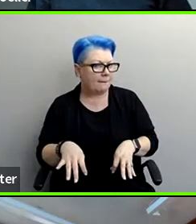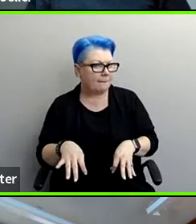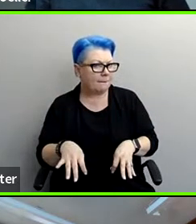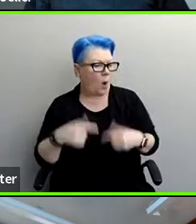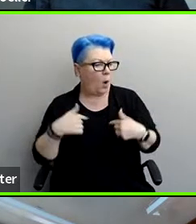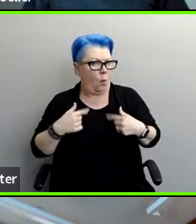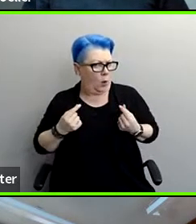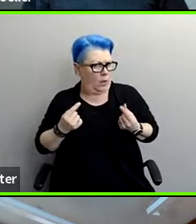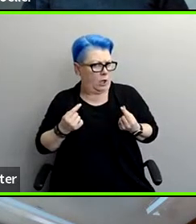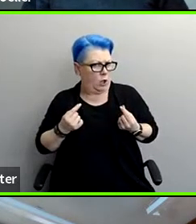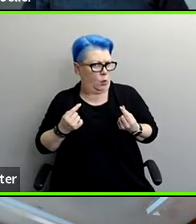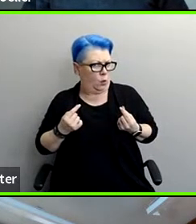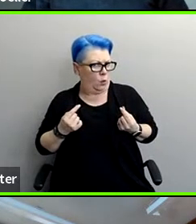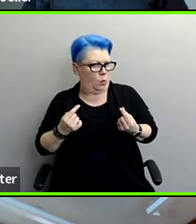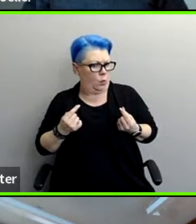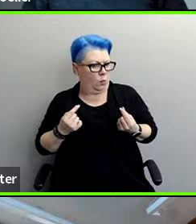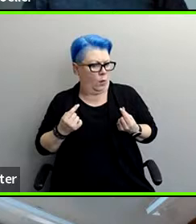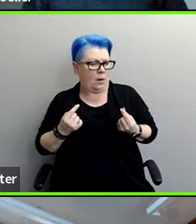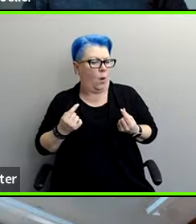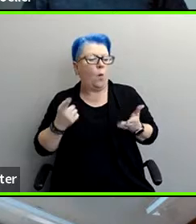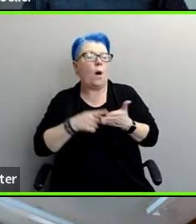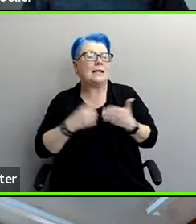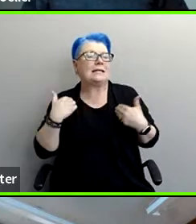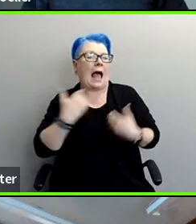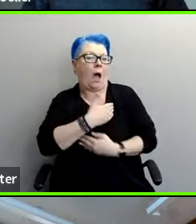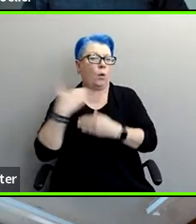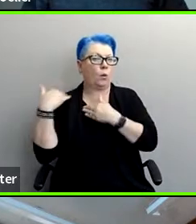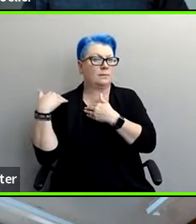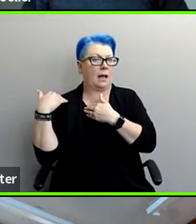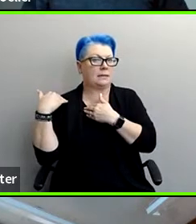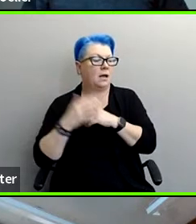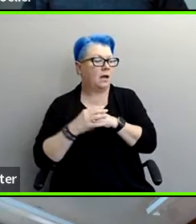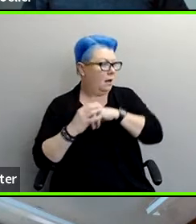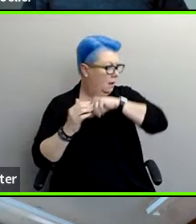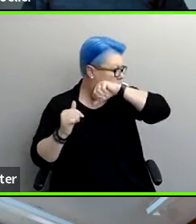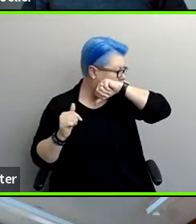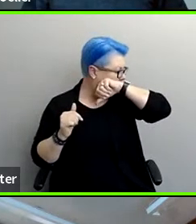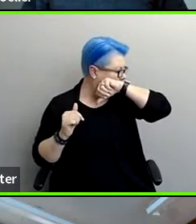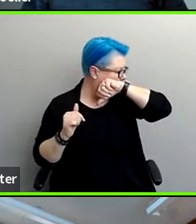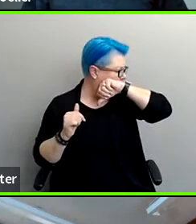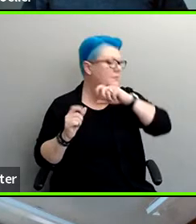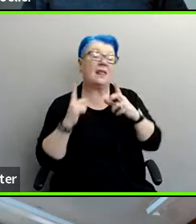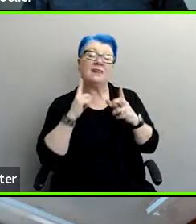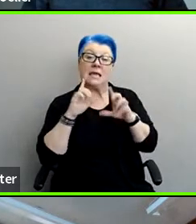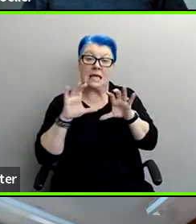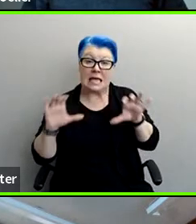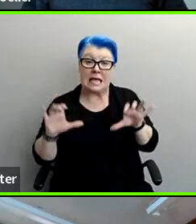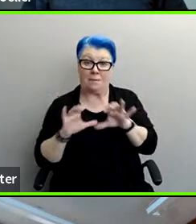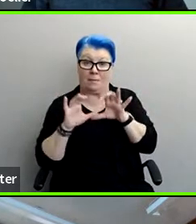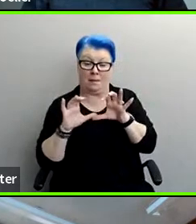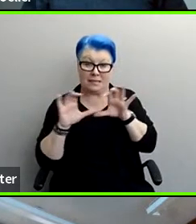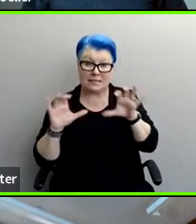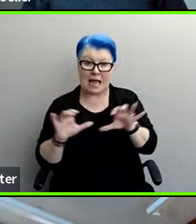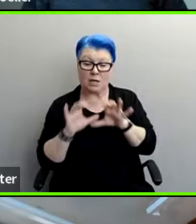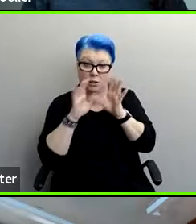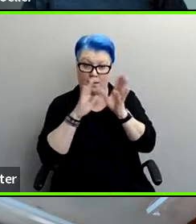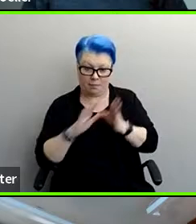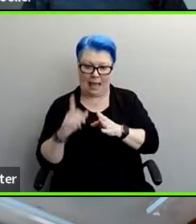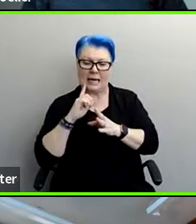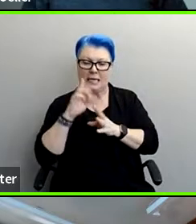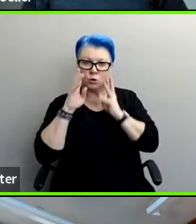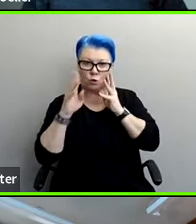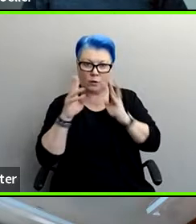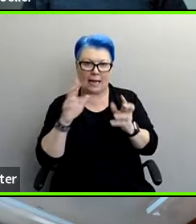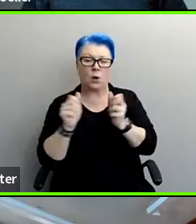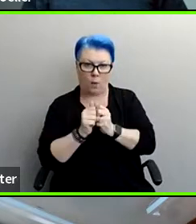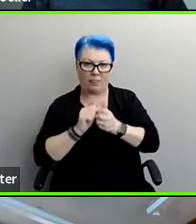from our side? So help that out? Yeah, absolutely. The implementation plan is developed in collaboration with the partner districts.